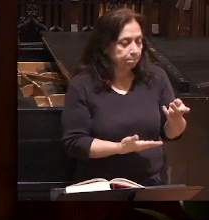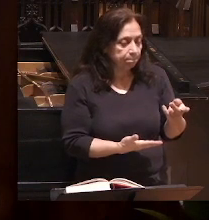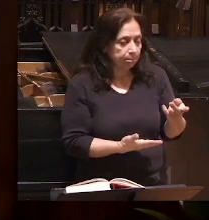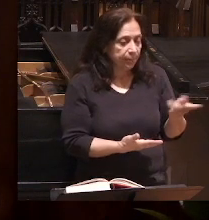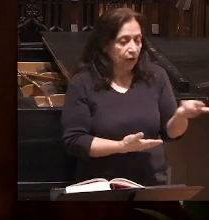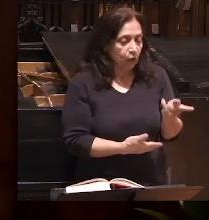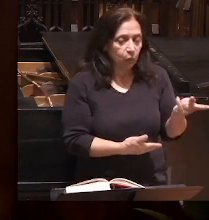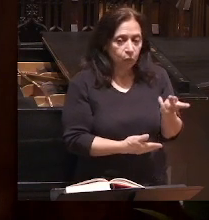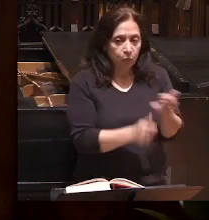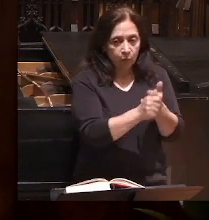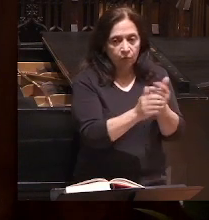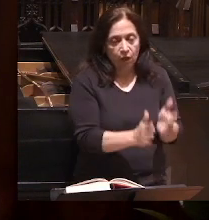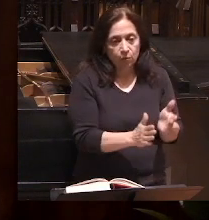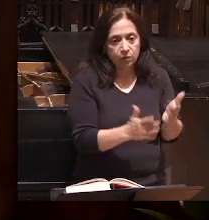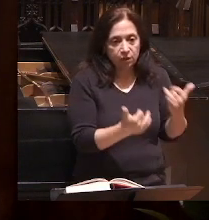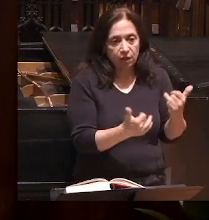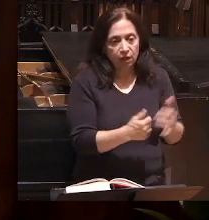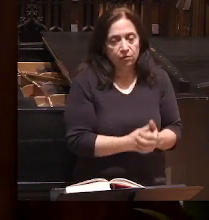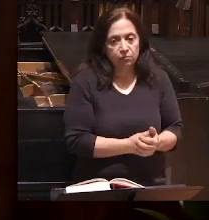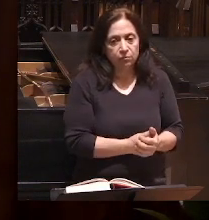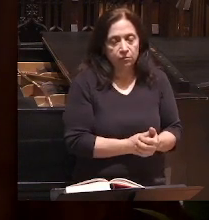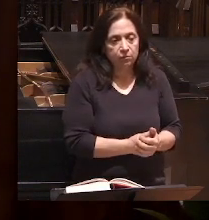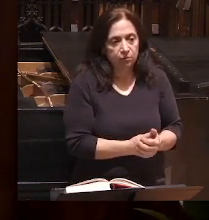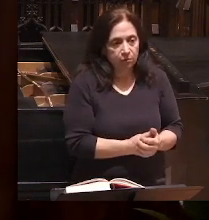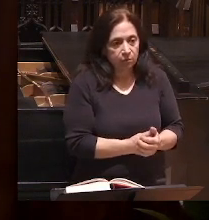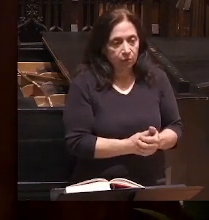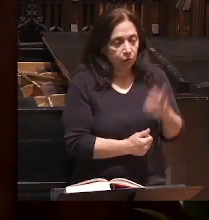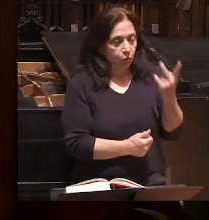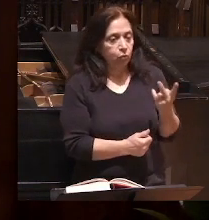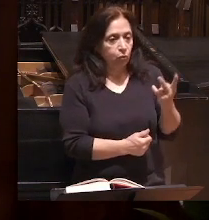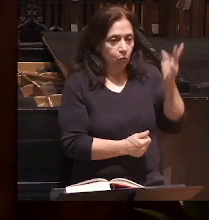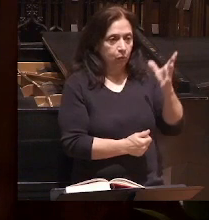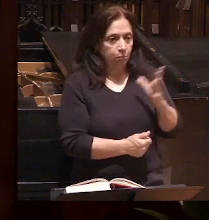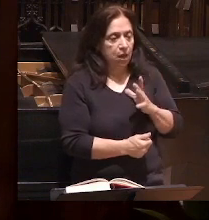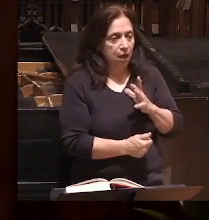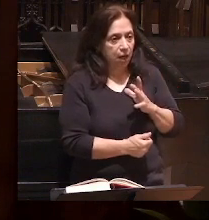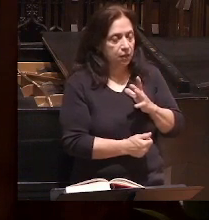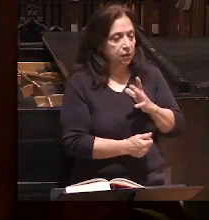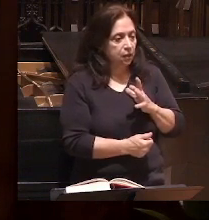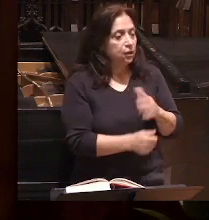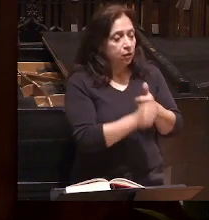our two disciples today. Two men who had been